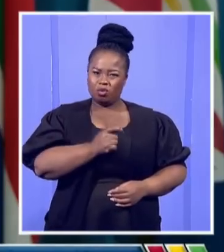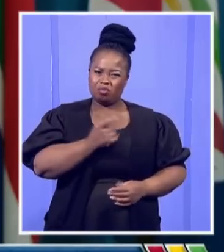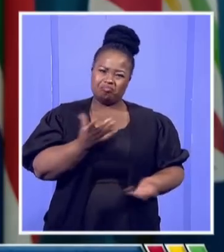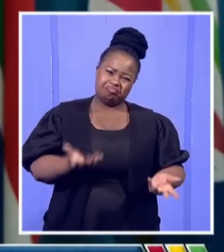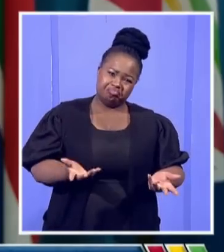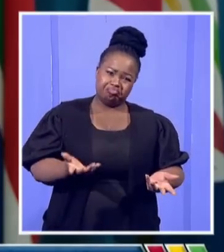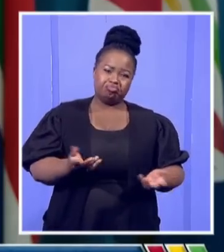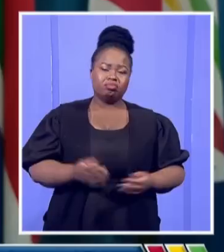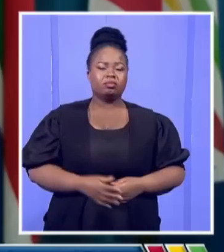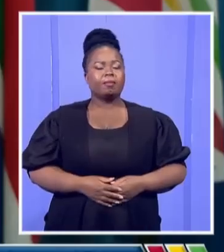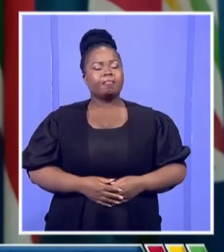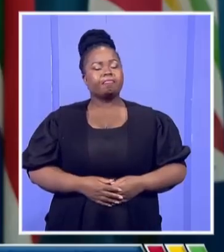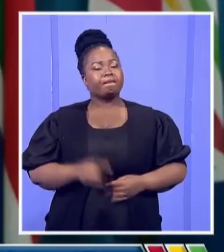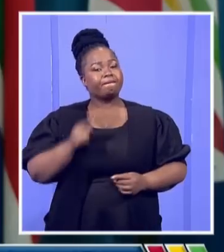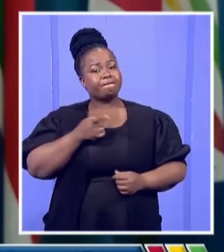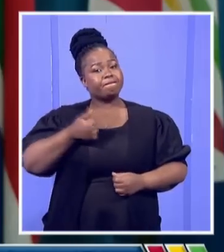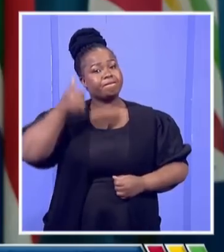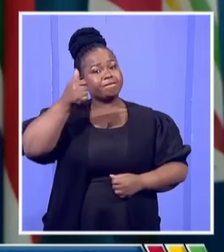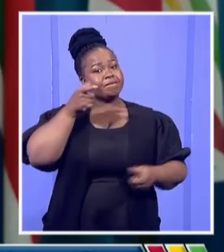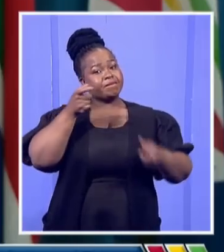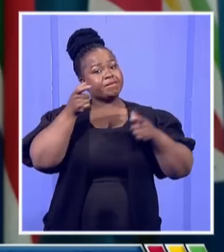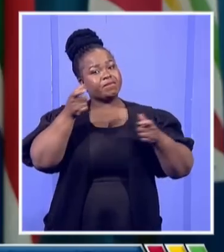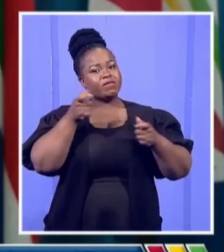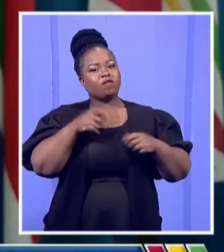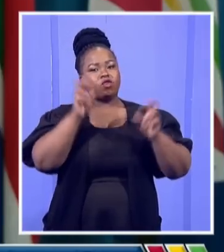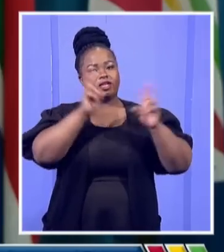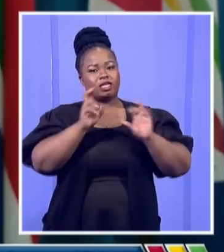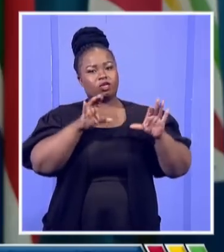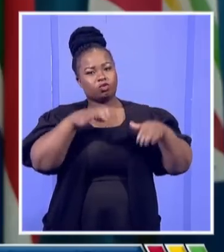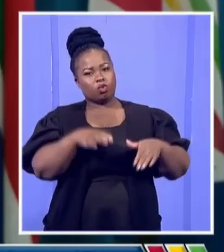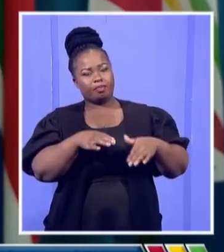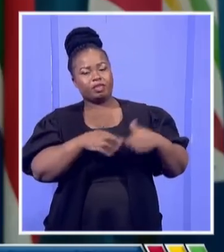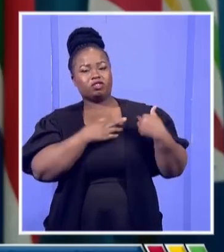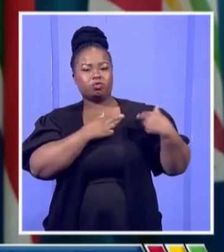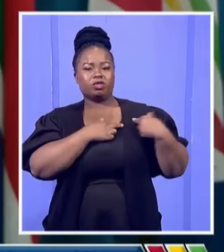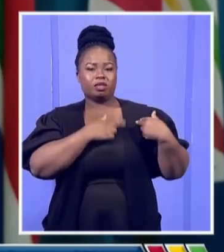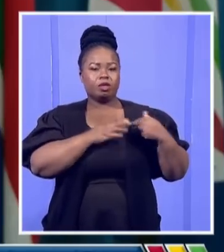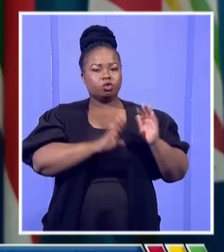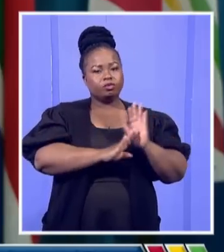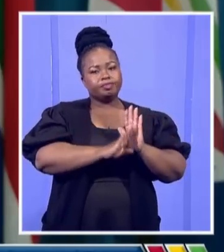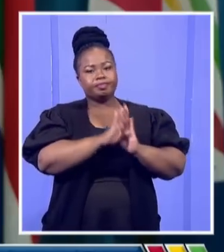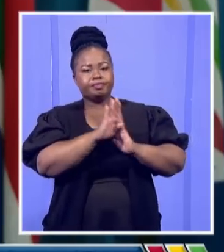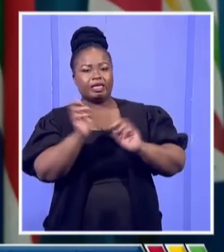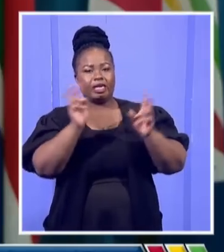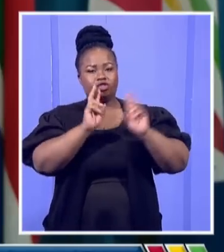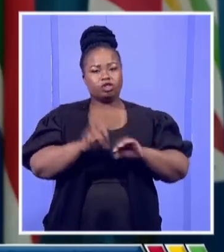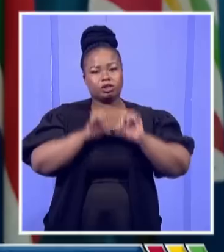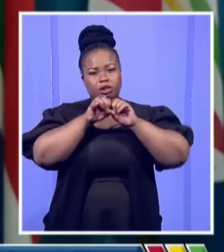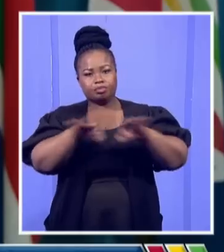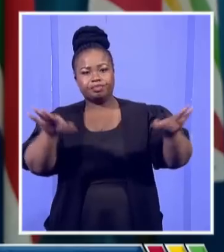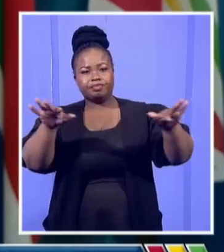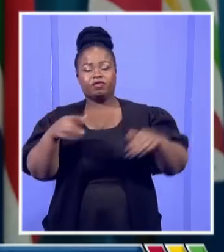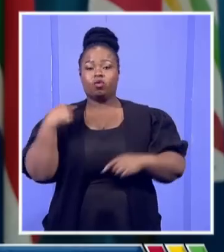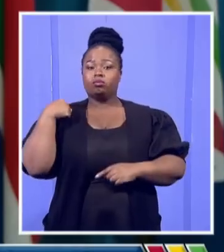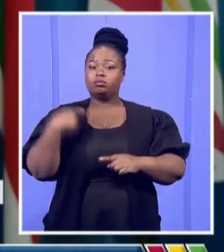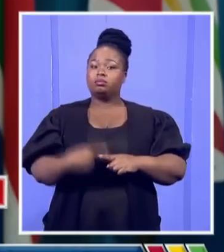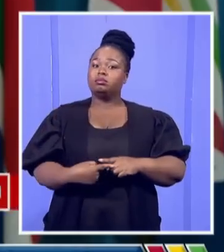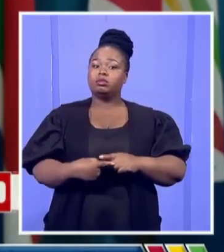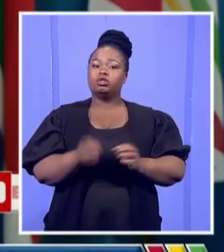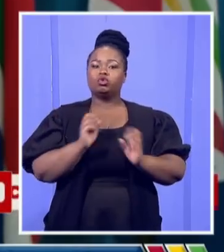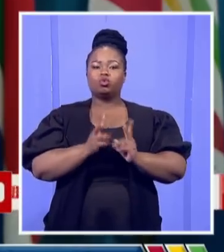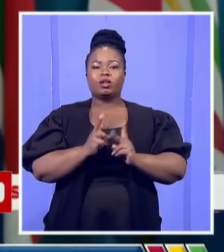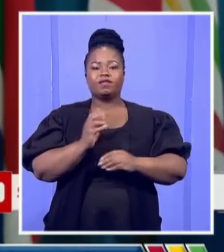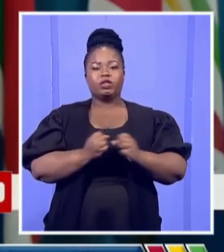another, been in charge of overseeing Eskom's recovery and the stabilization of our electricity supply for the past